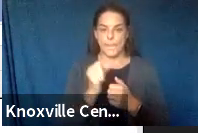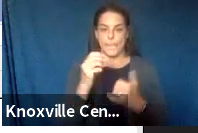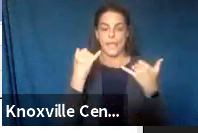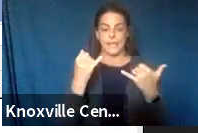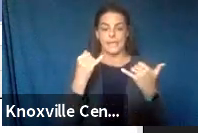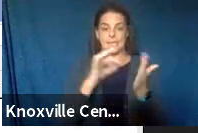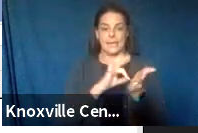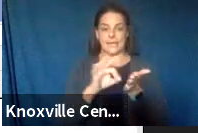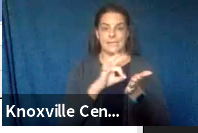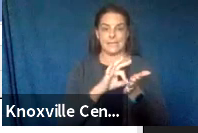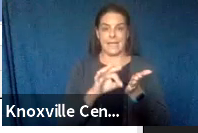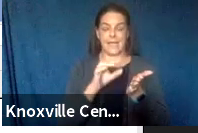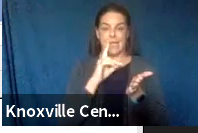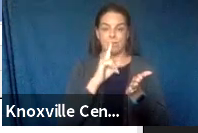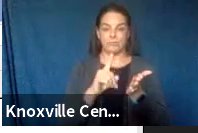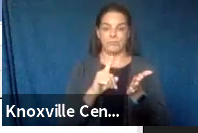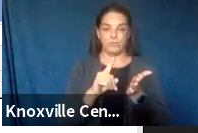count